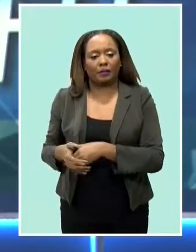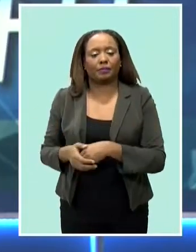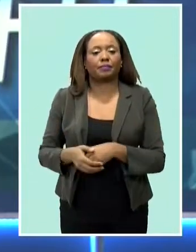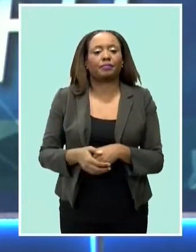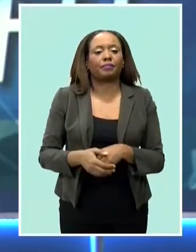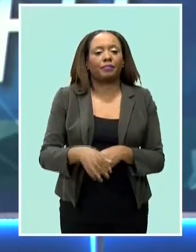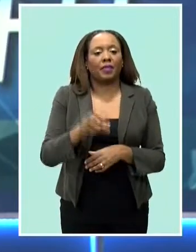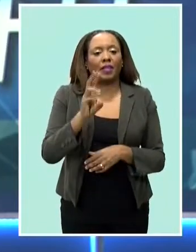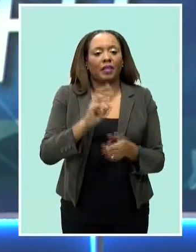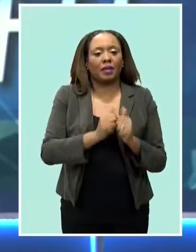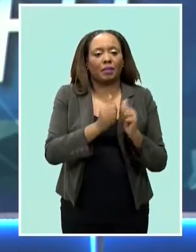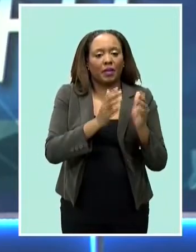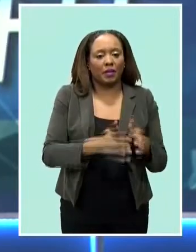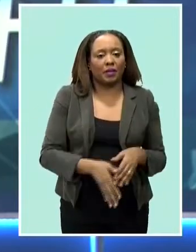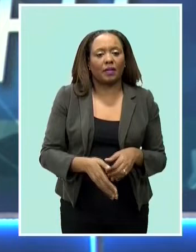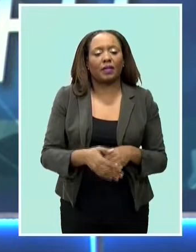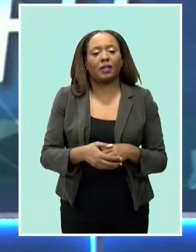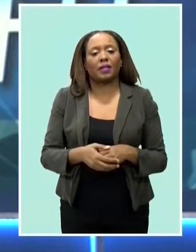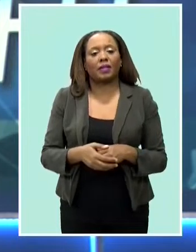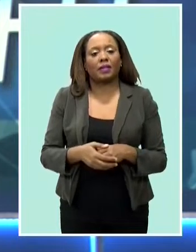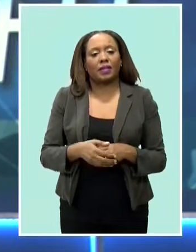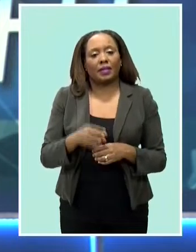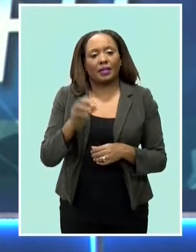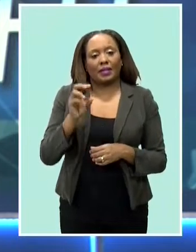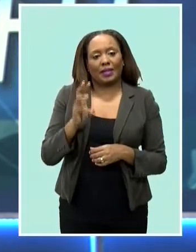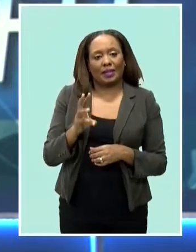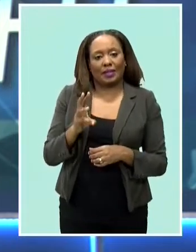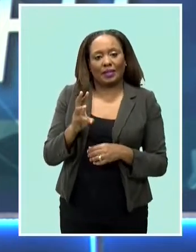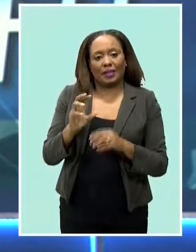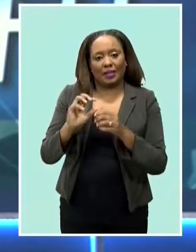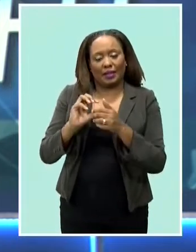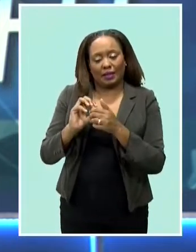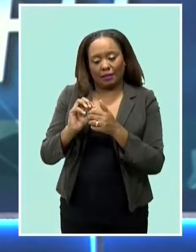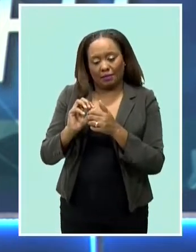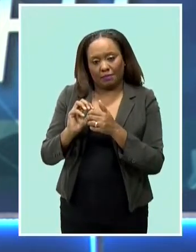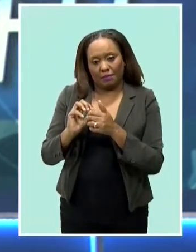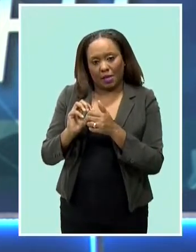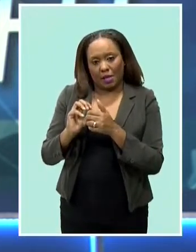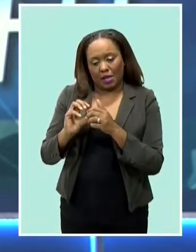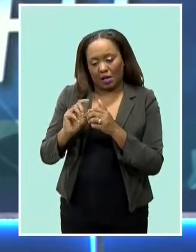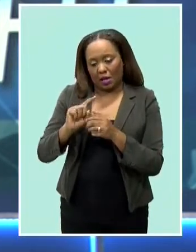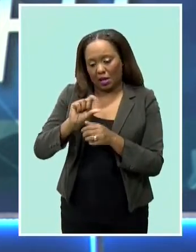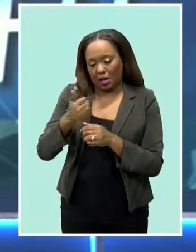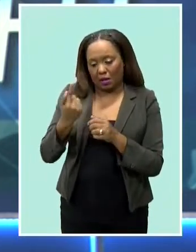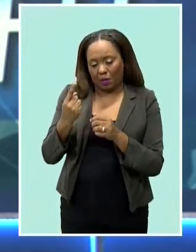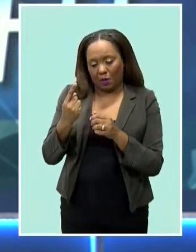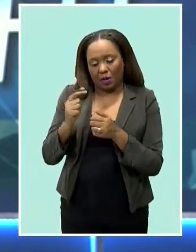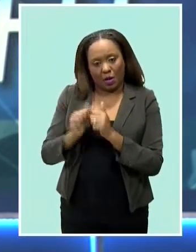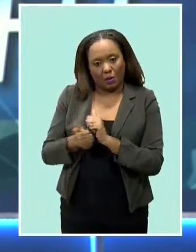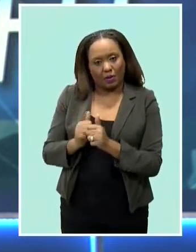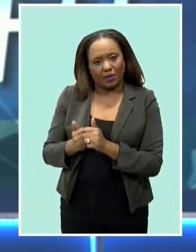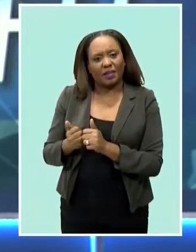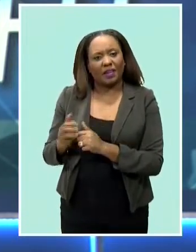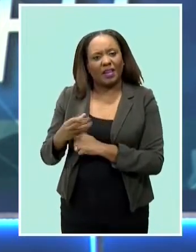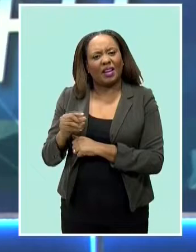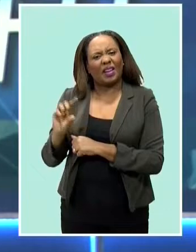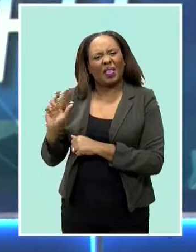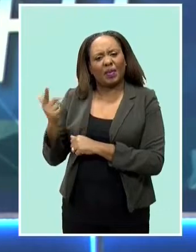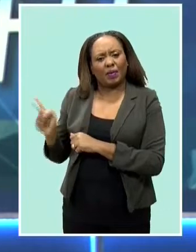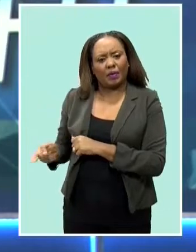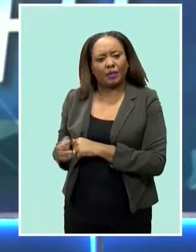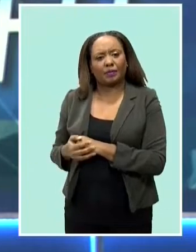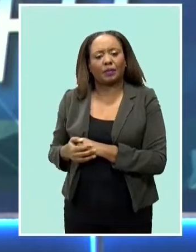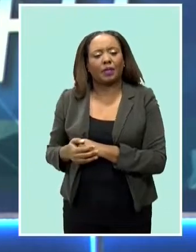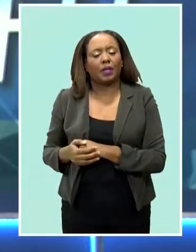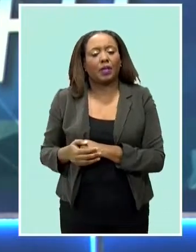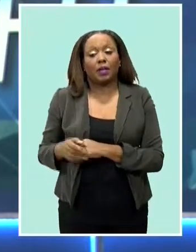competitors in the 6 to 10, 7 in the 11 to 14, and 6 in the 15 to 18. Defending monarch in the senior category, Kwan, will be appearing